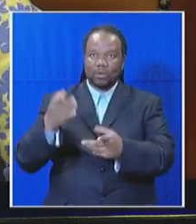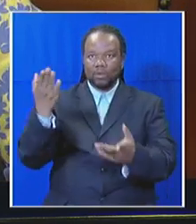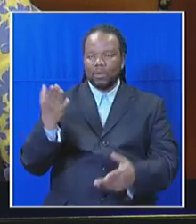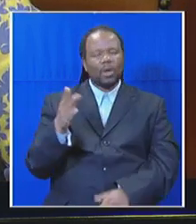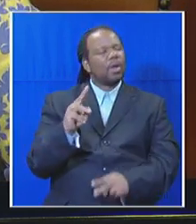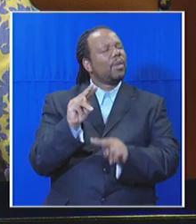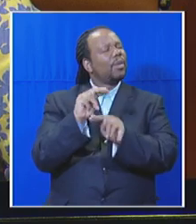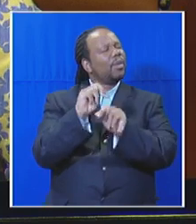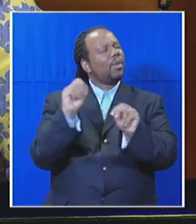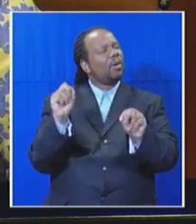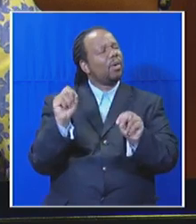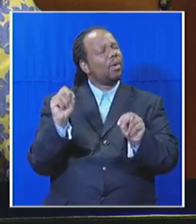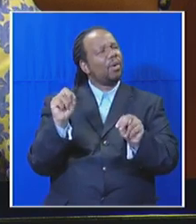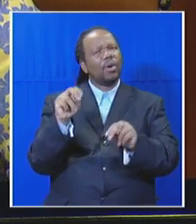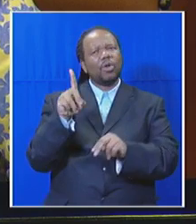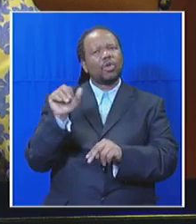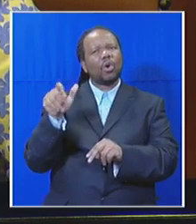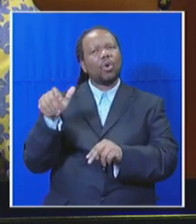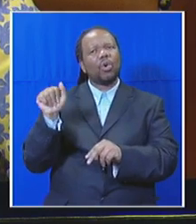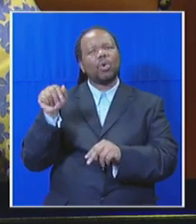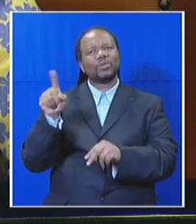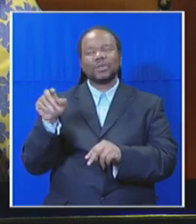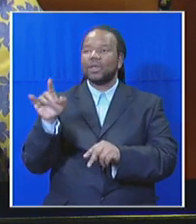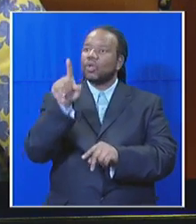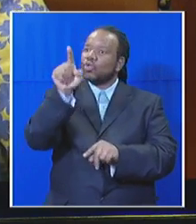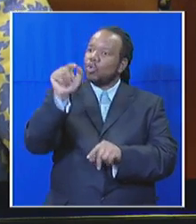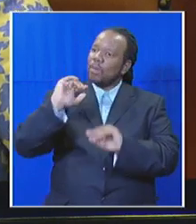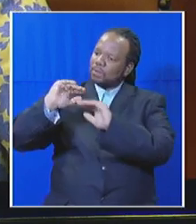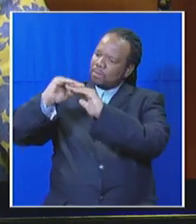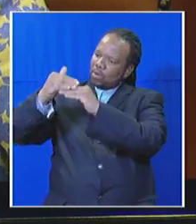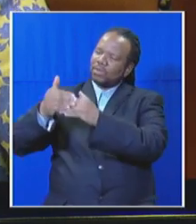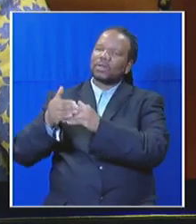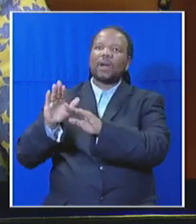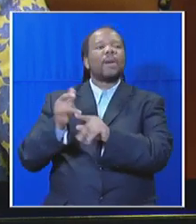honorable. No, Dozy. Honorable Speaker, you No, have a duty to Honorable protect us. An